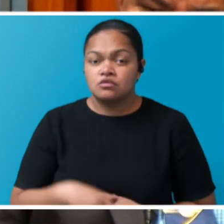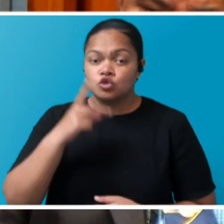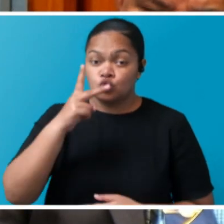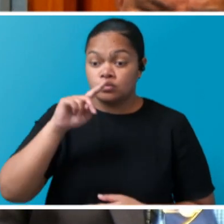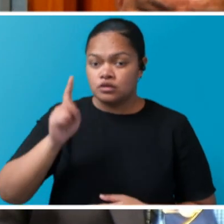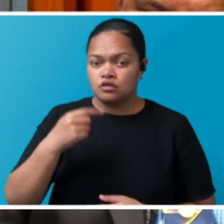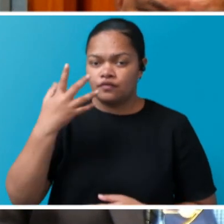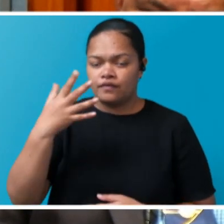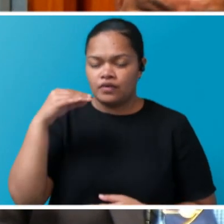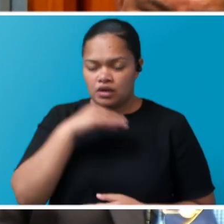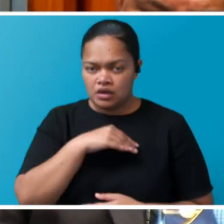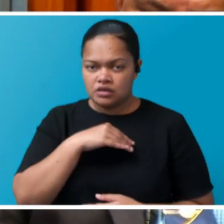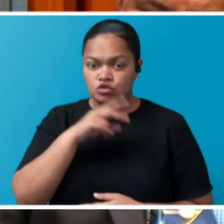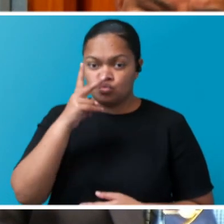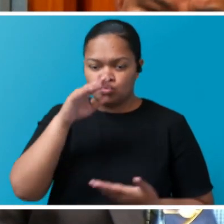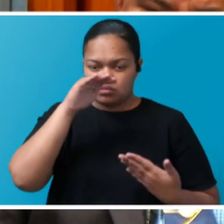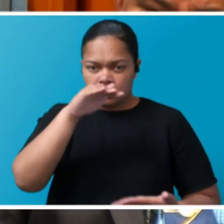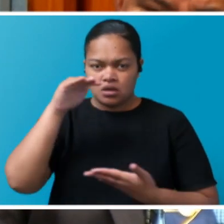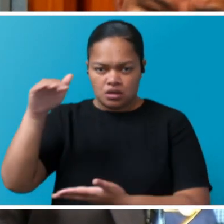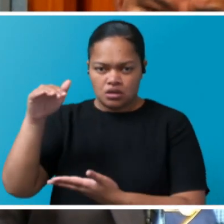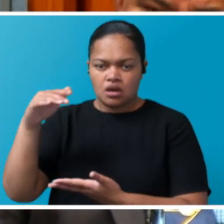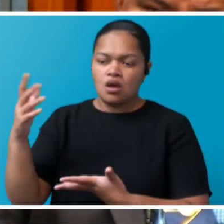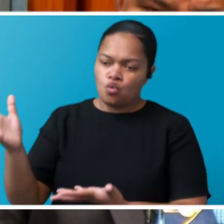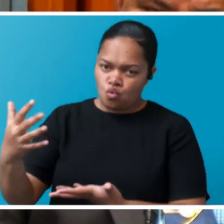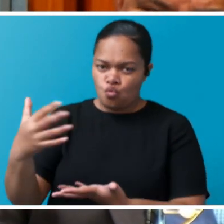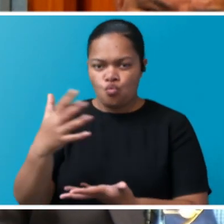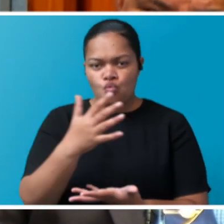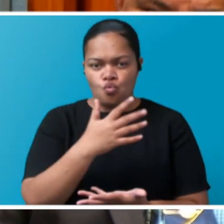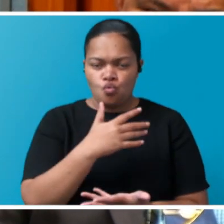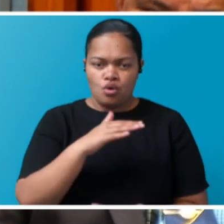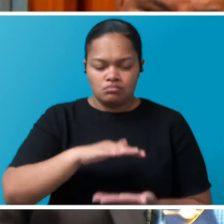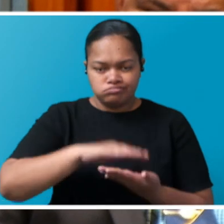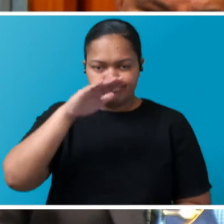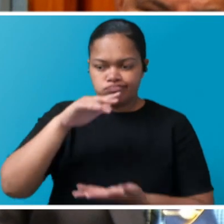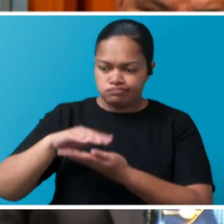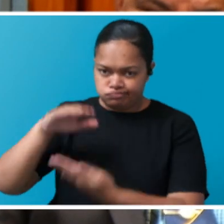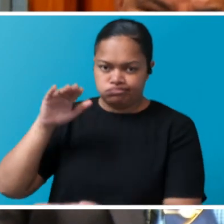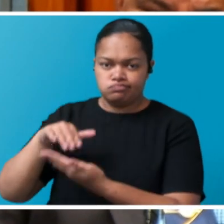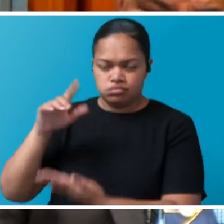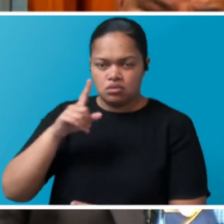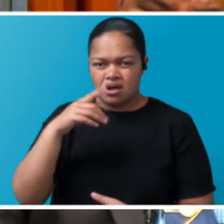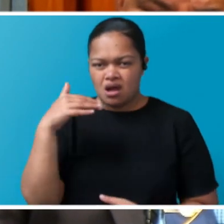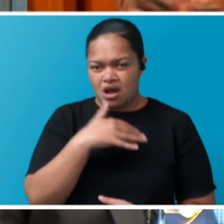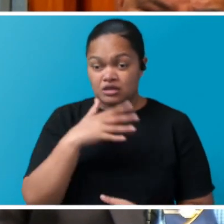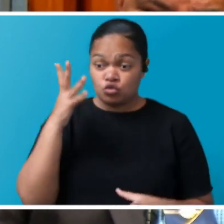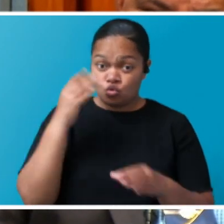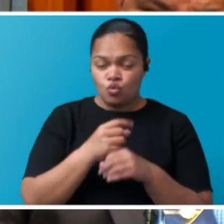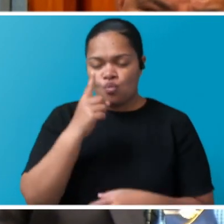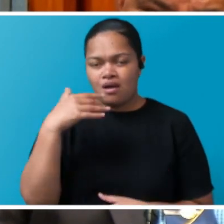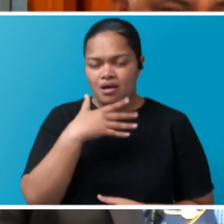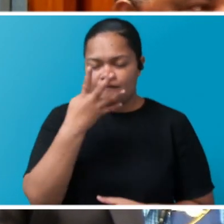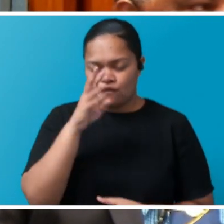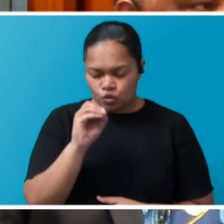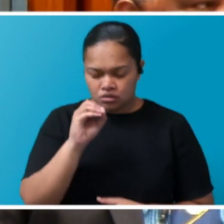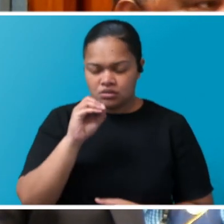2,502 tons of green waste collected, as well as and created compost of 147 tons, generating a revenue of close